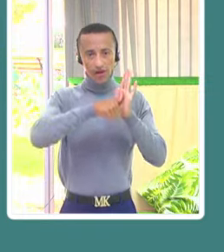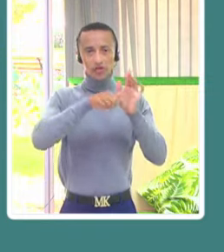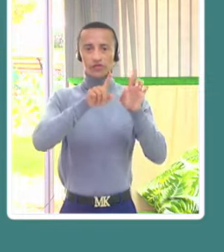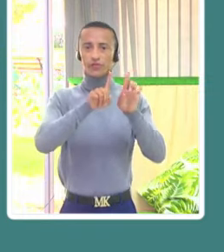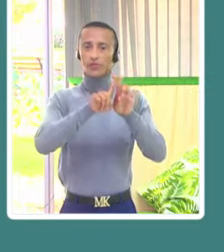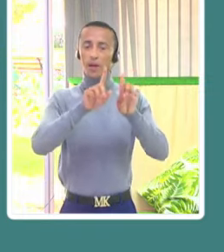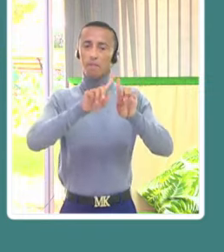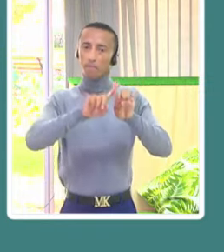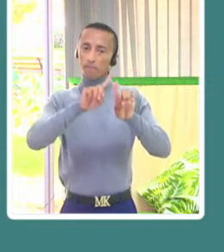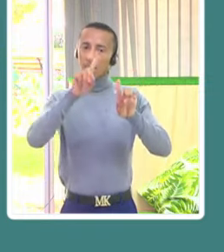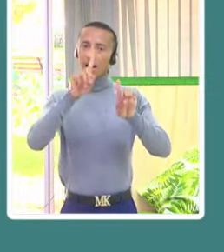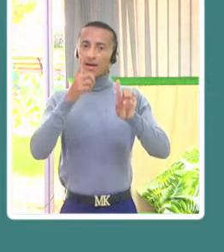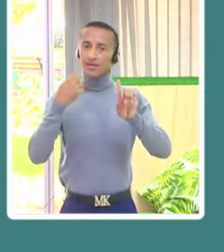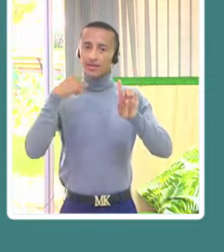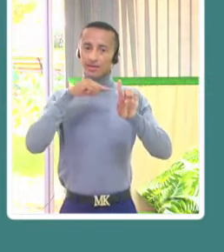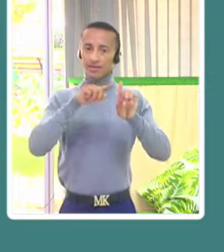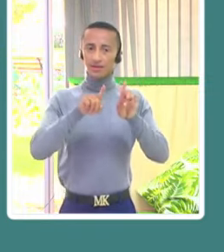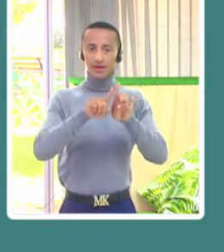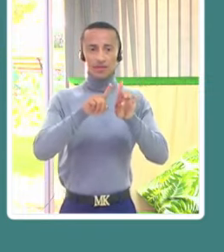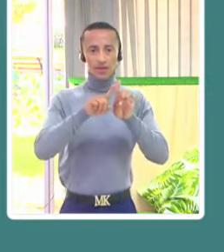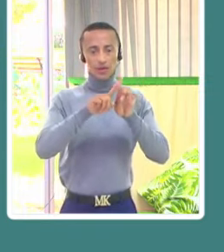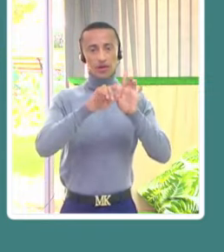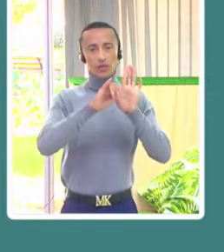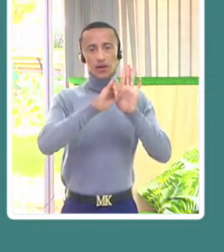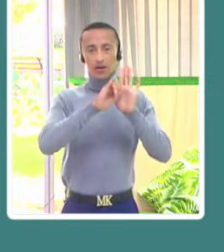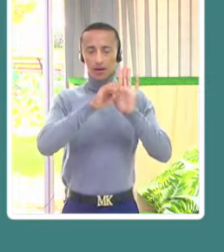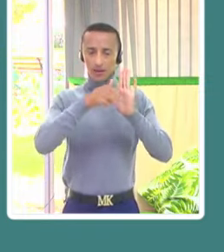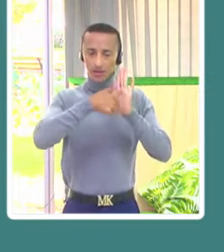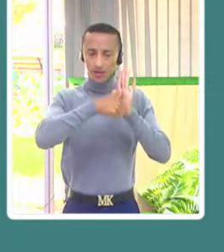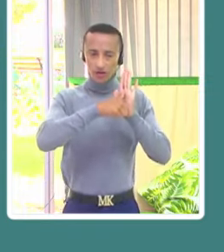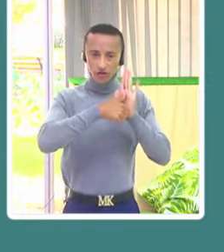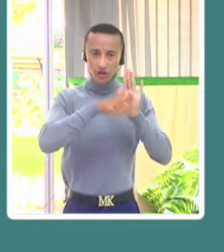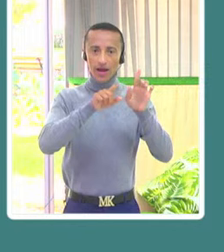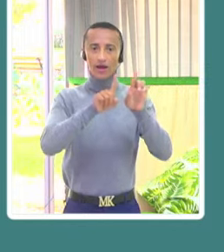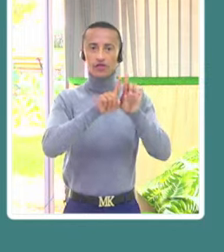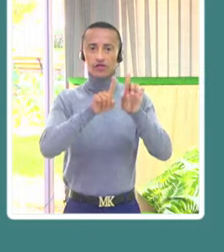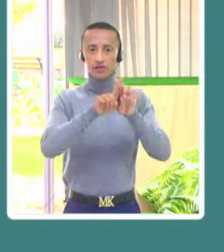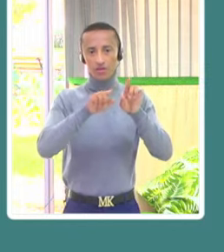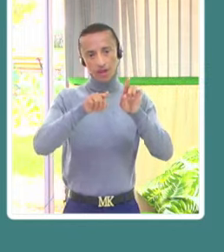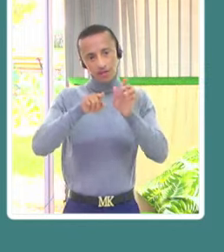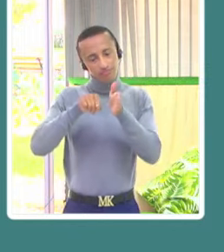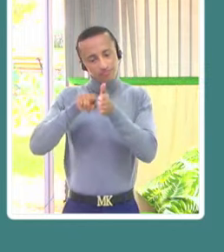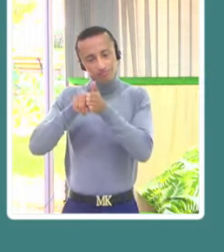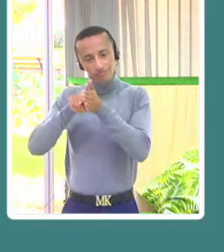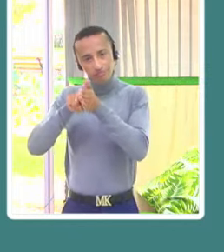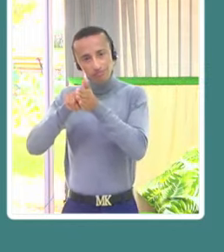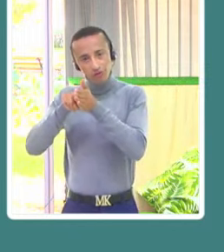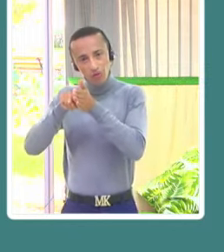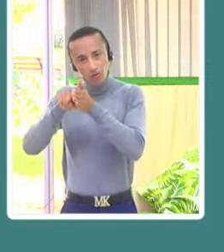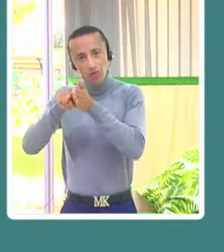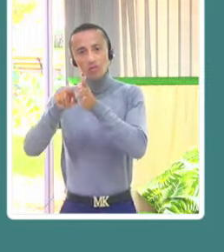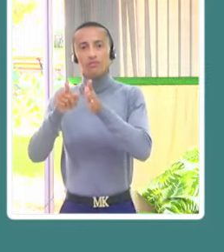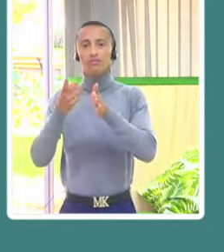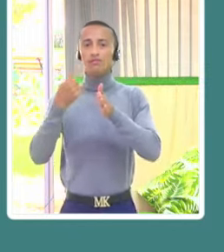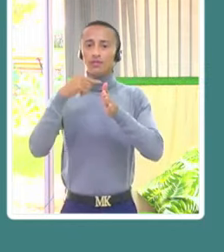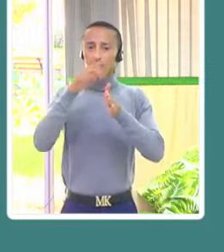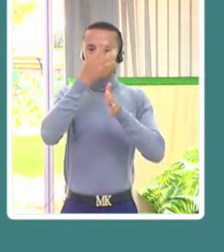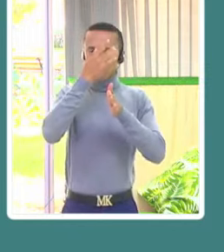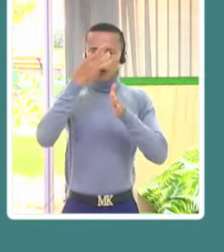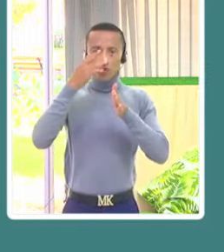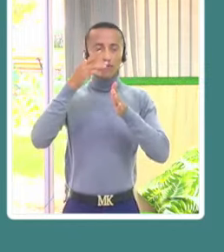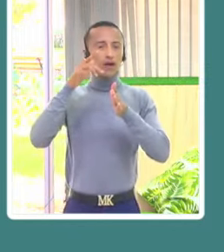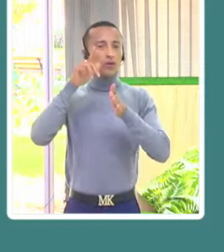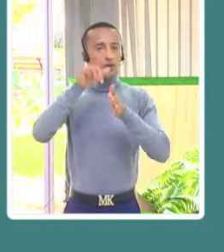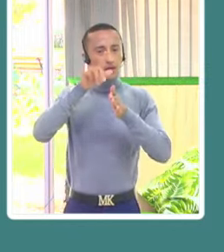also have a Google ID. Increasingly, they will have synthetic IDs with face and